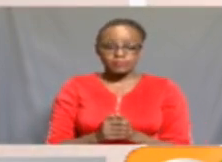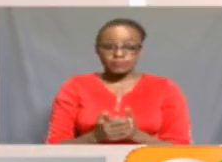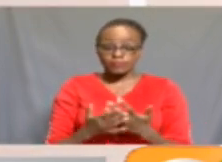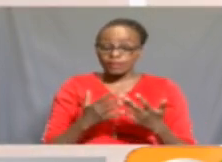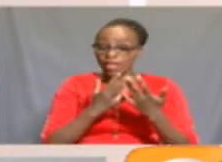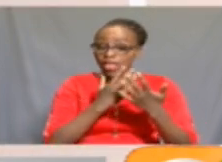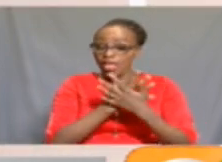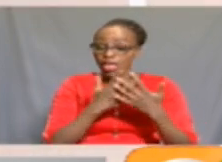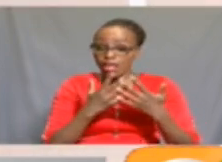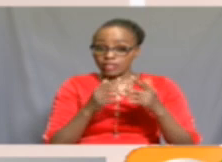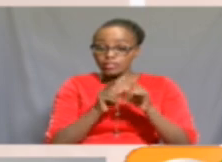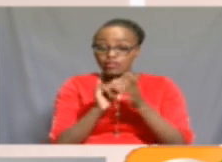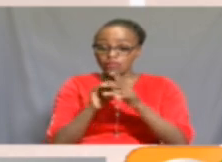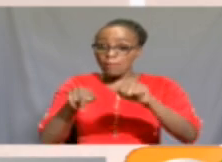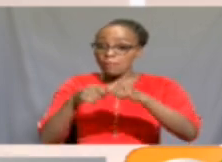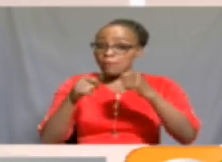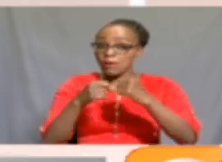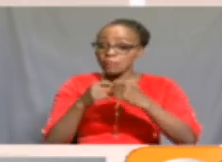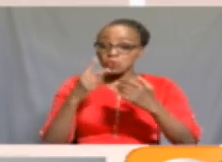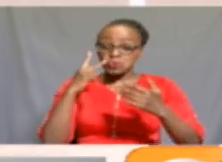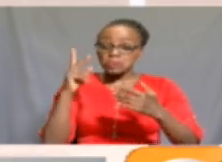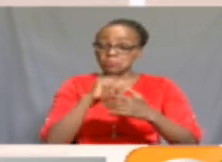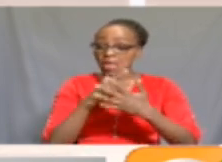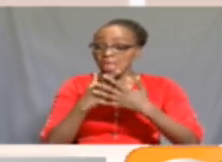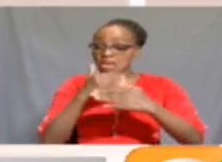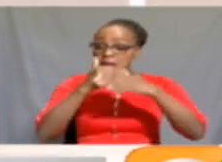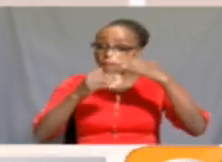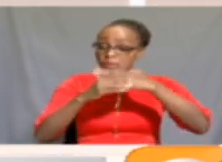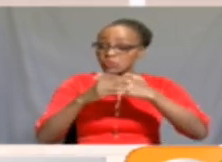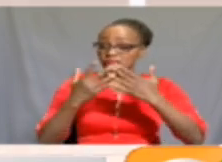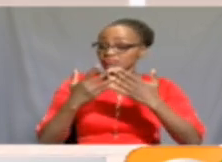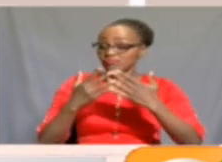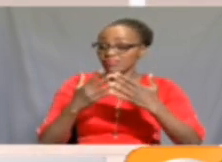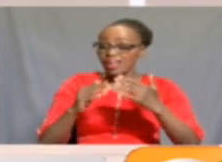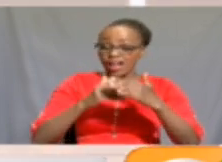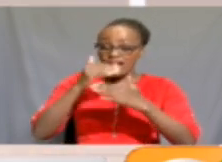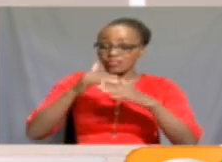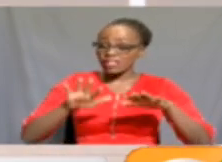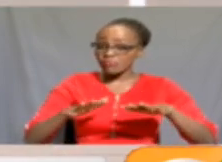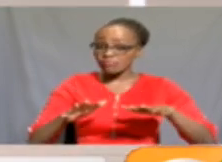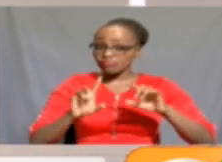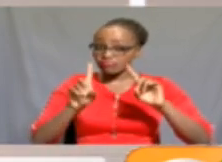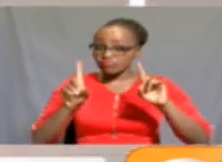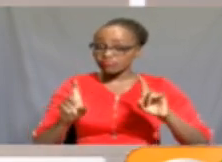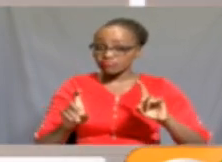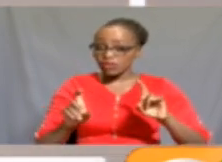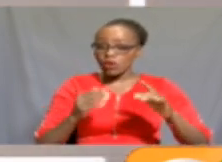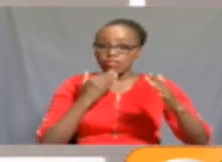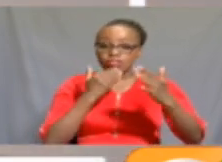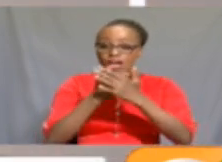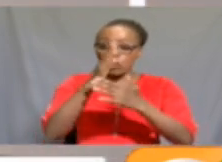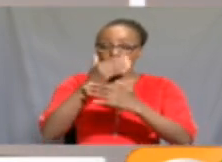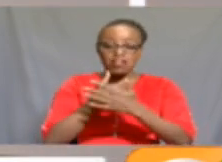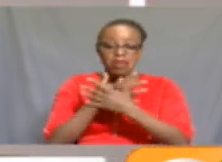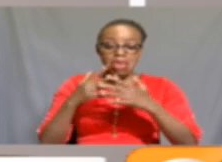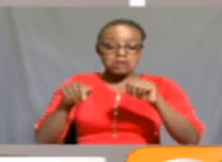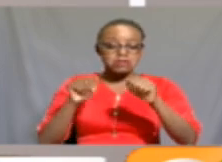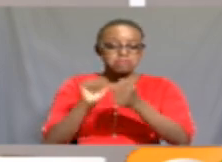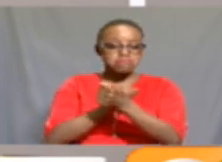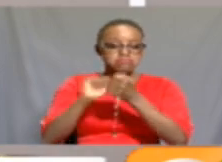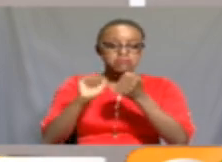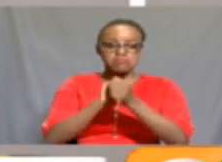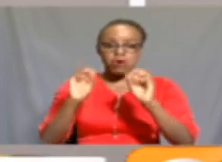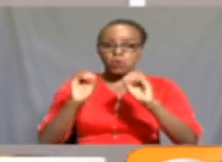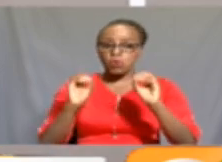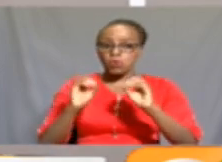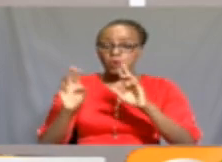Any structural damages did you witness after that quake? No, we thank God there was no there are no